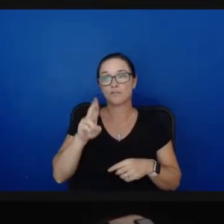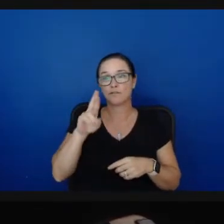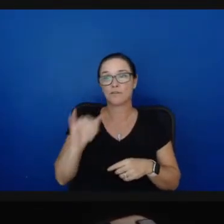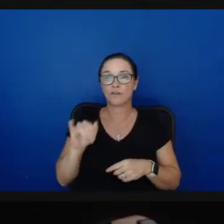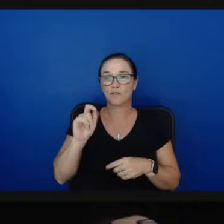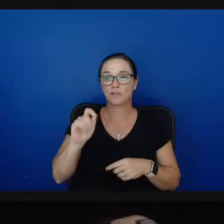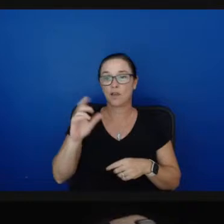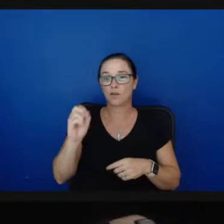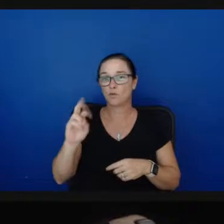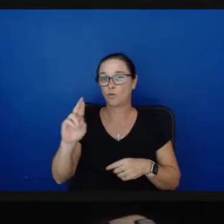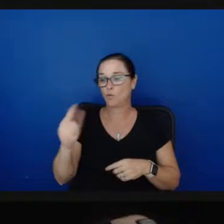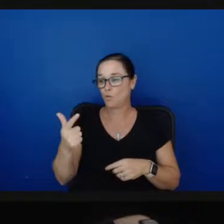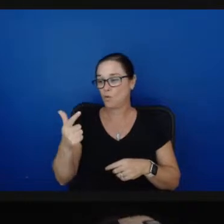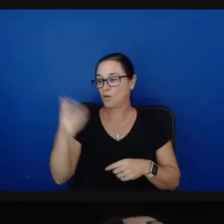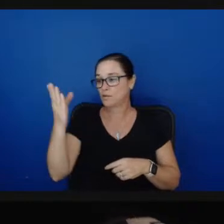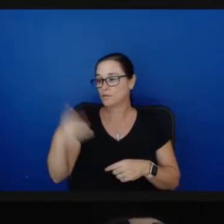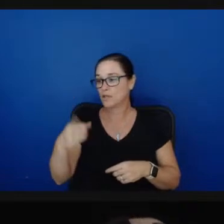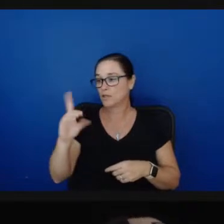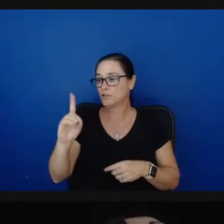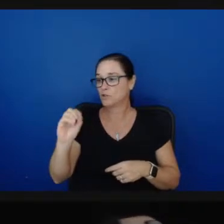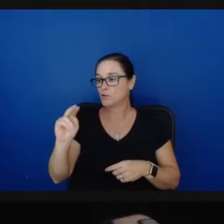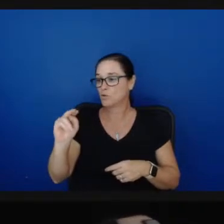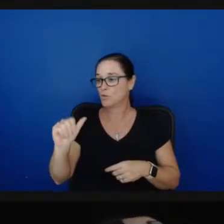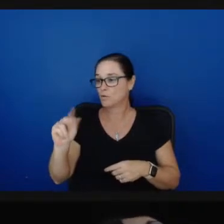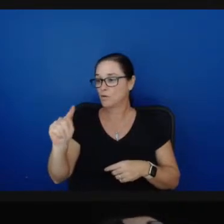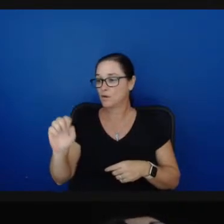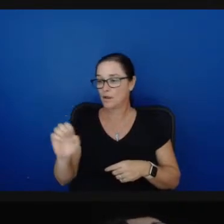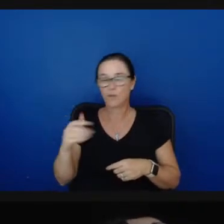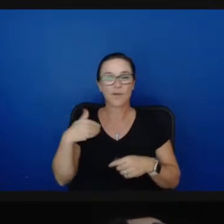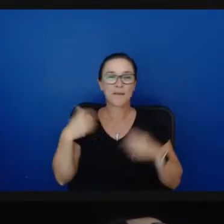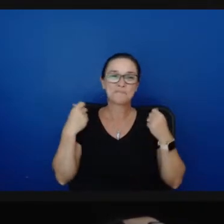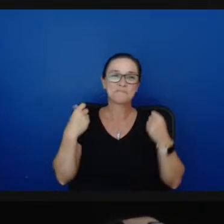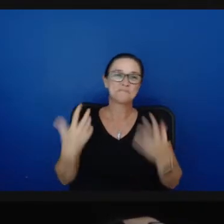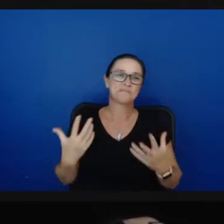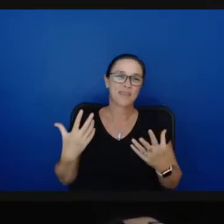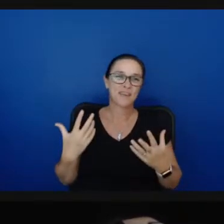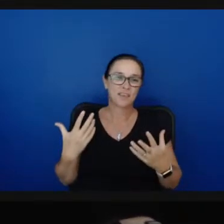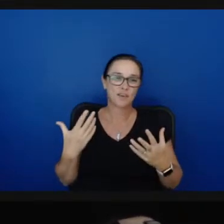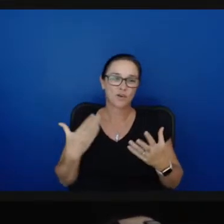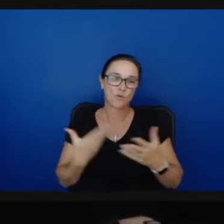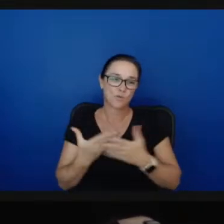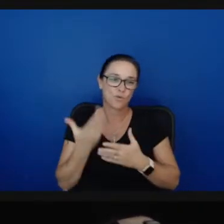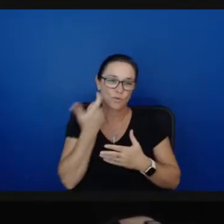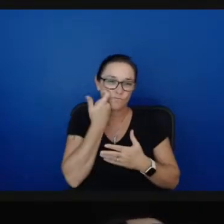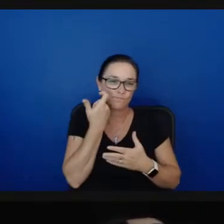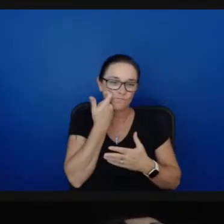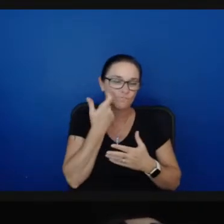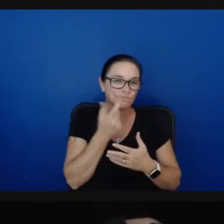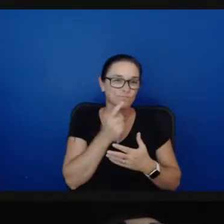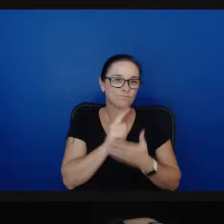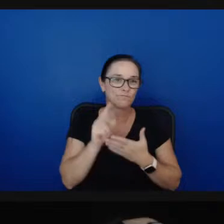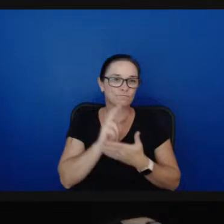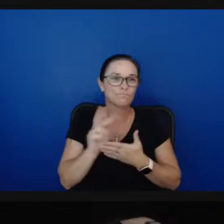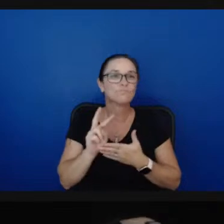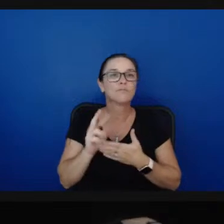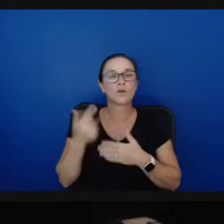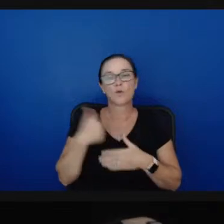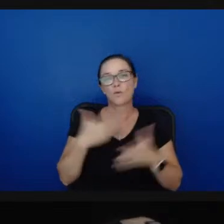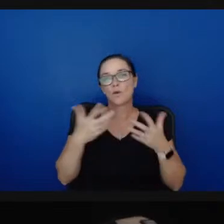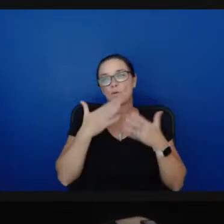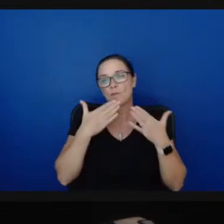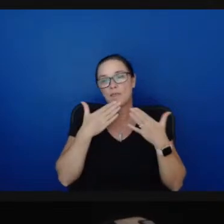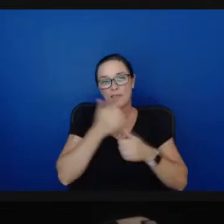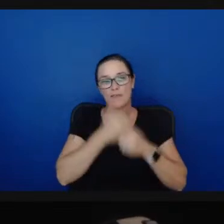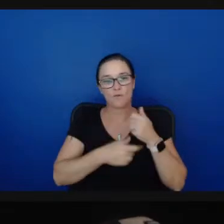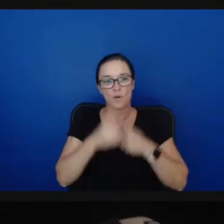hberry.org/donate. We've had a bunch of donations come through there in recent weeks, and we want to thank everybody that's made that donation